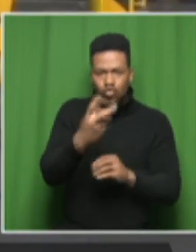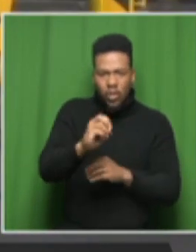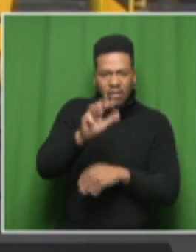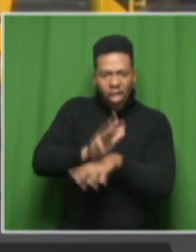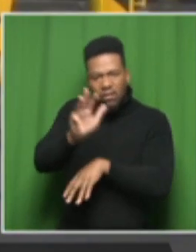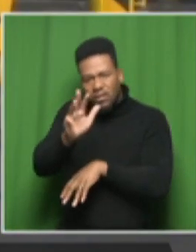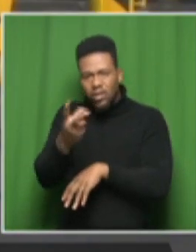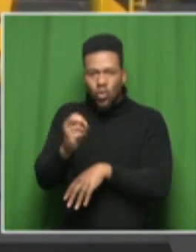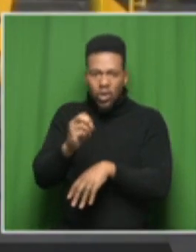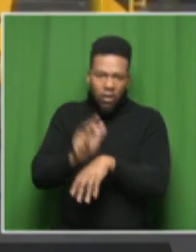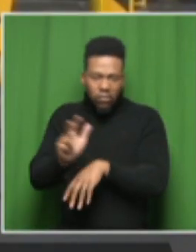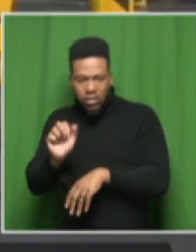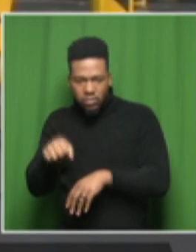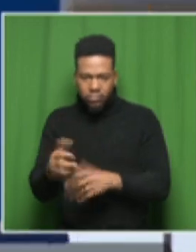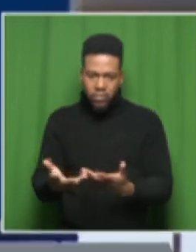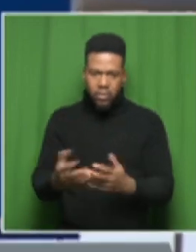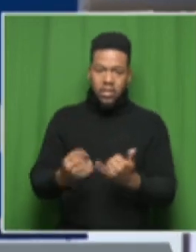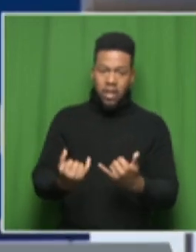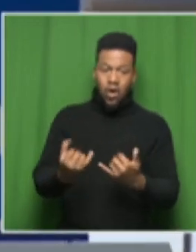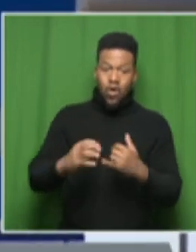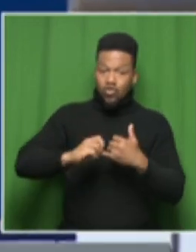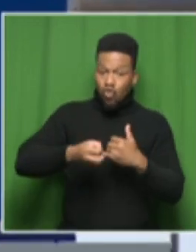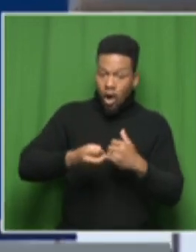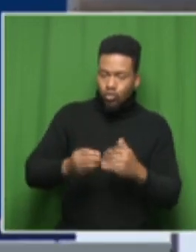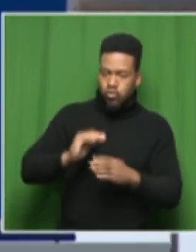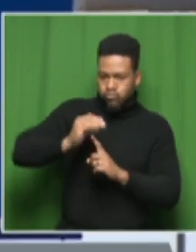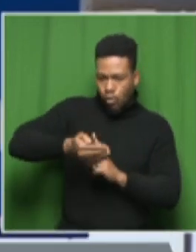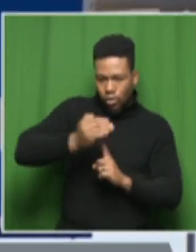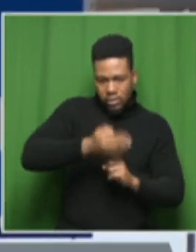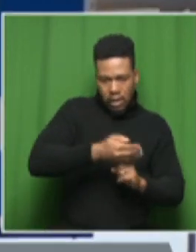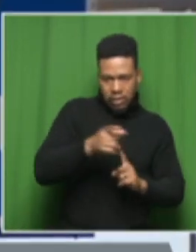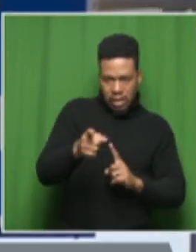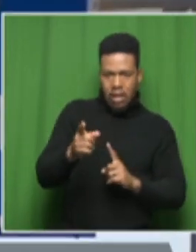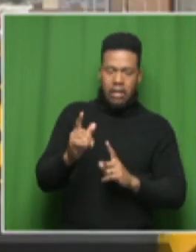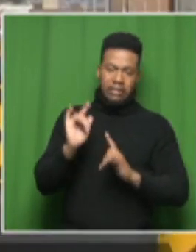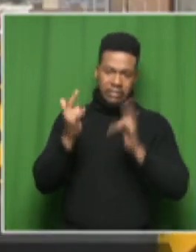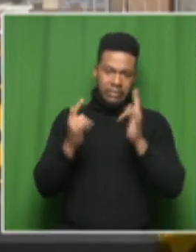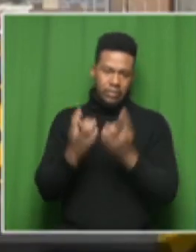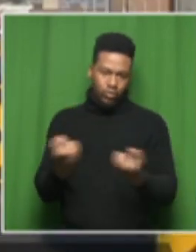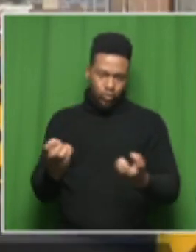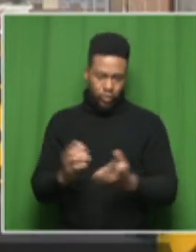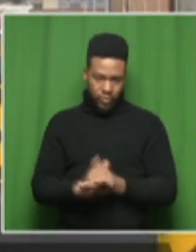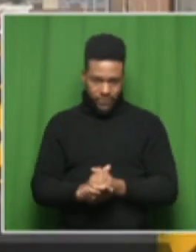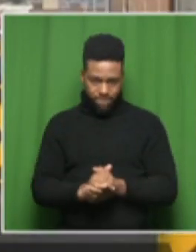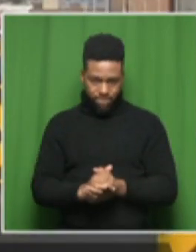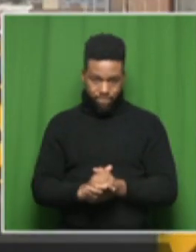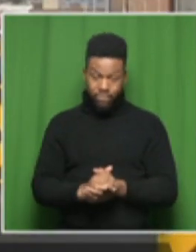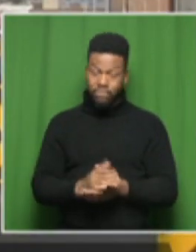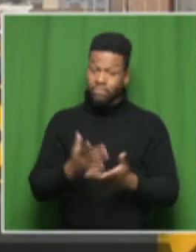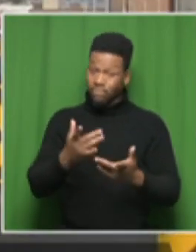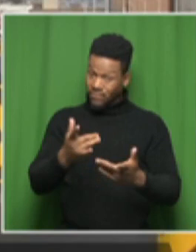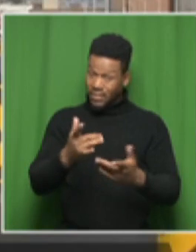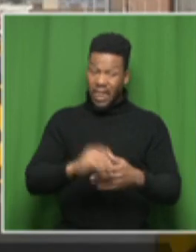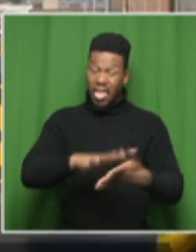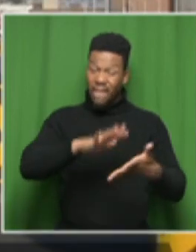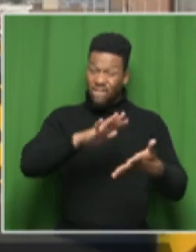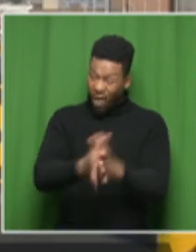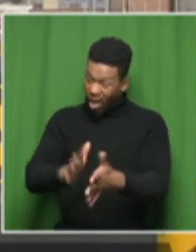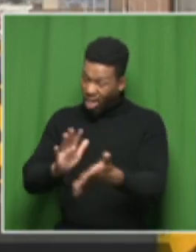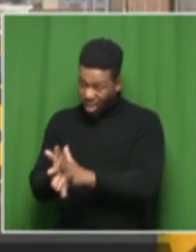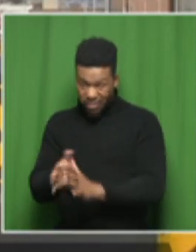manager emphasized the need to protect vital infrastructure assets in the metro. Issues with regard to vandalism and sabotage, we believe it's